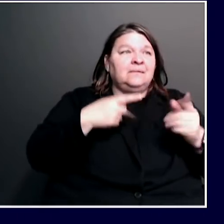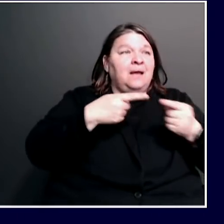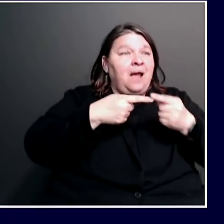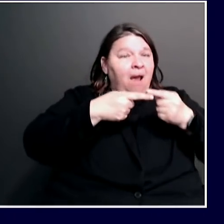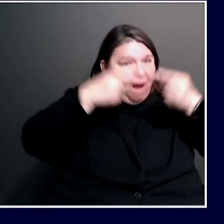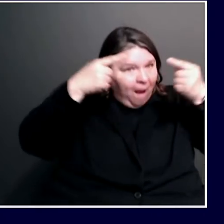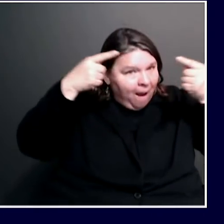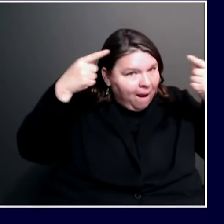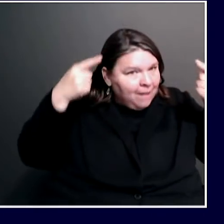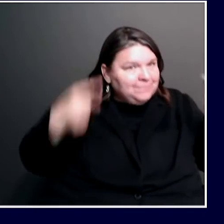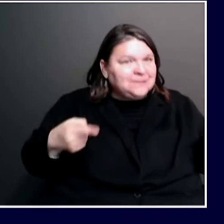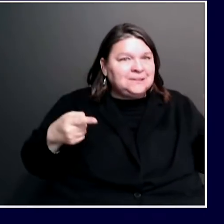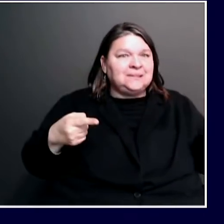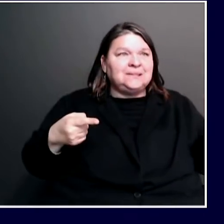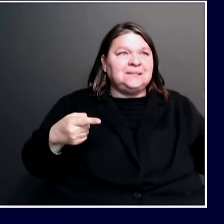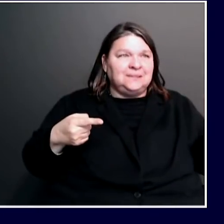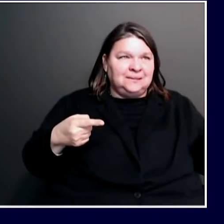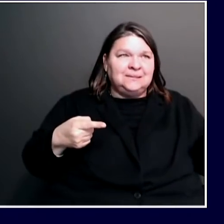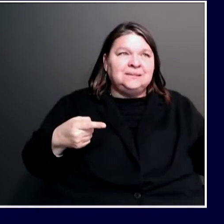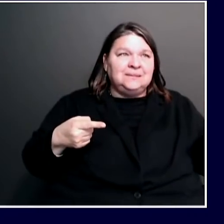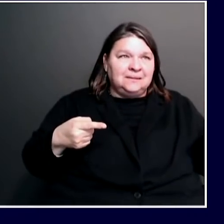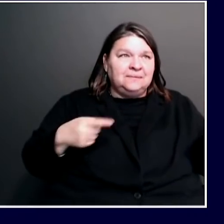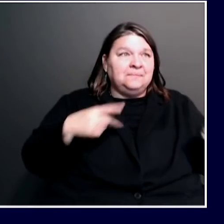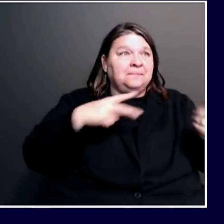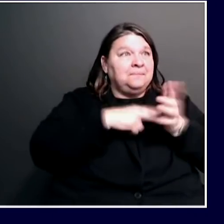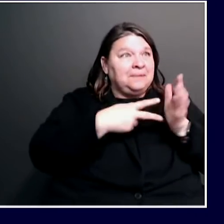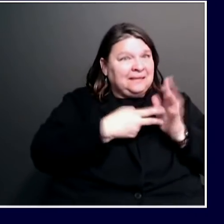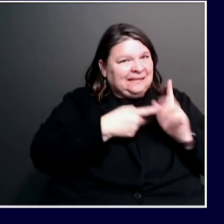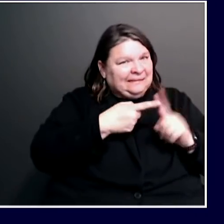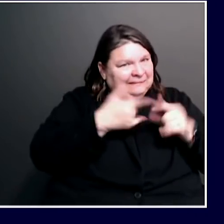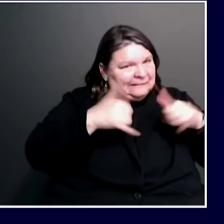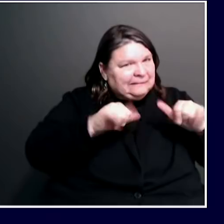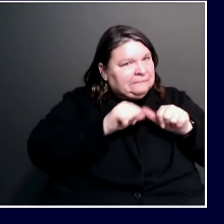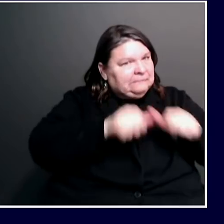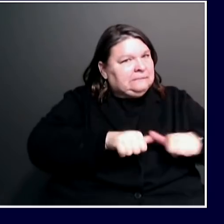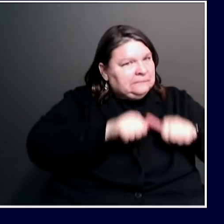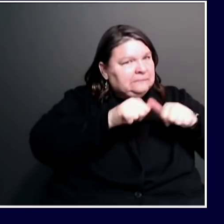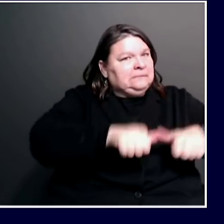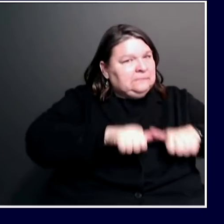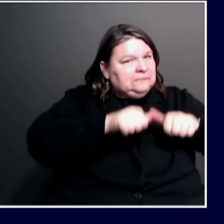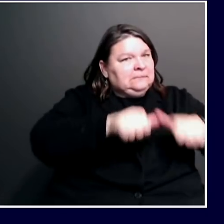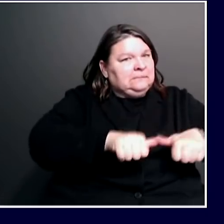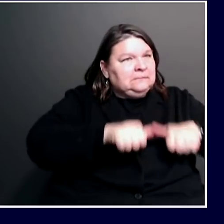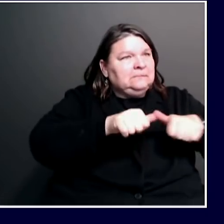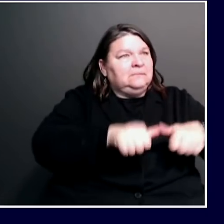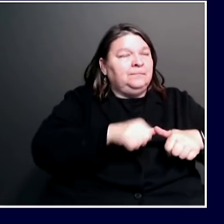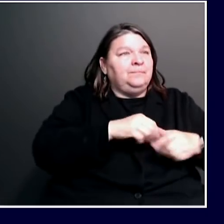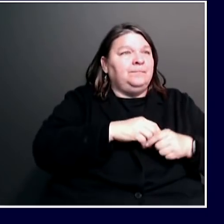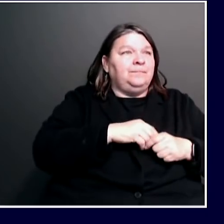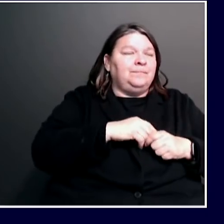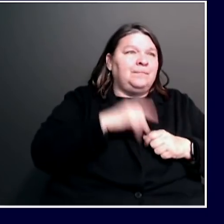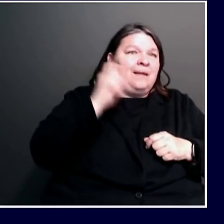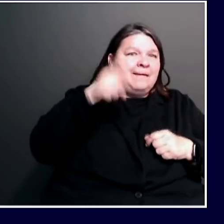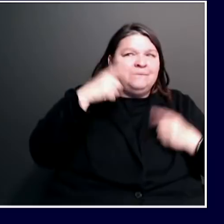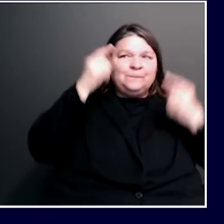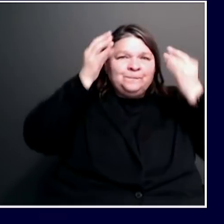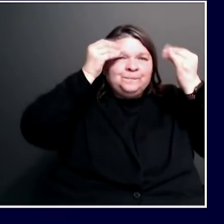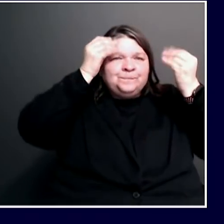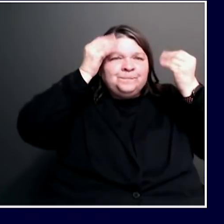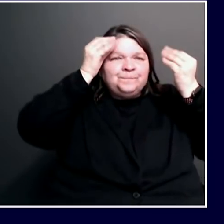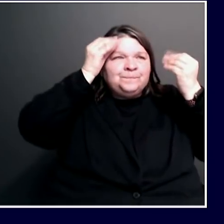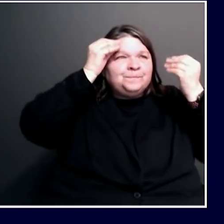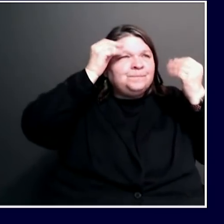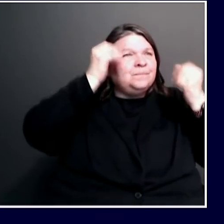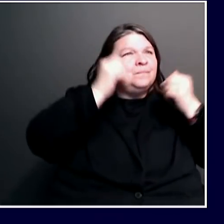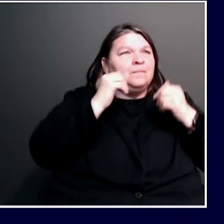As a country, as a state, we are in the process of thinking through what are the metrics that we rely upon on the long term?